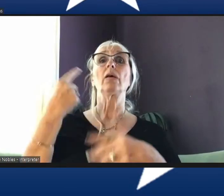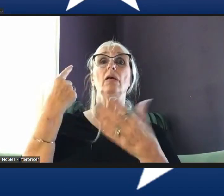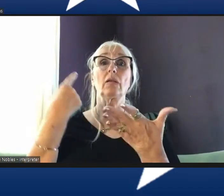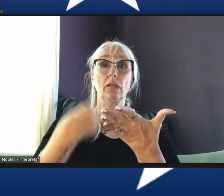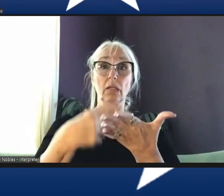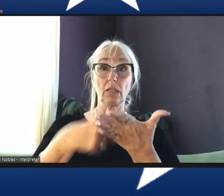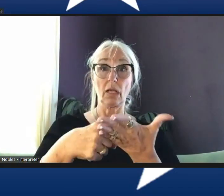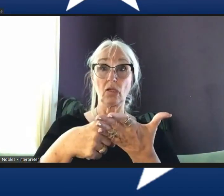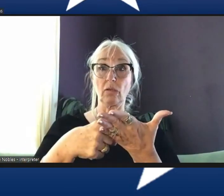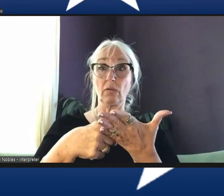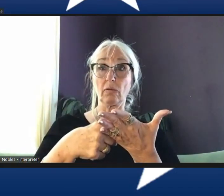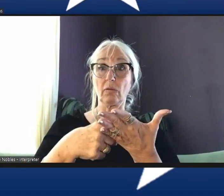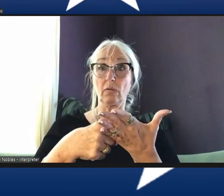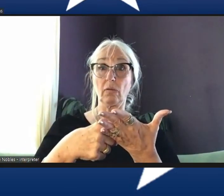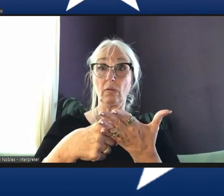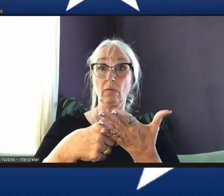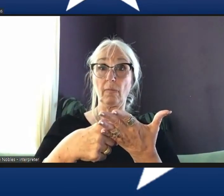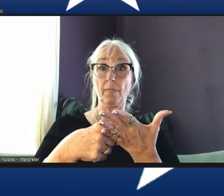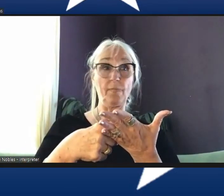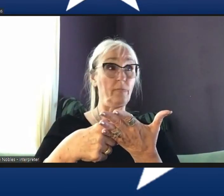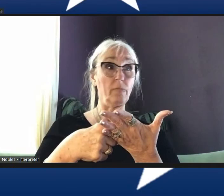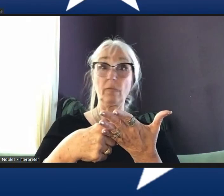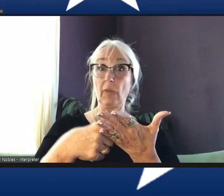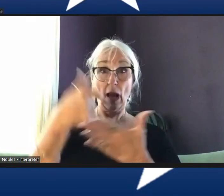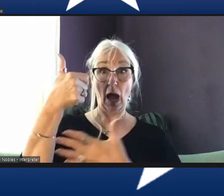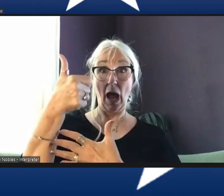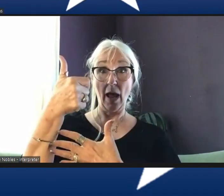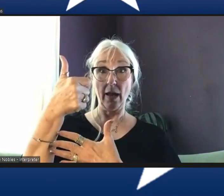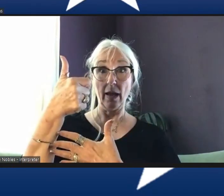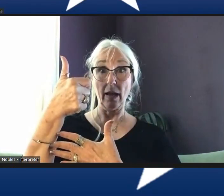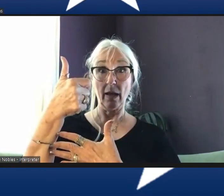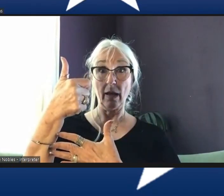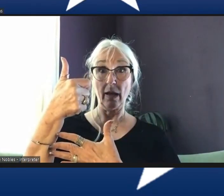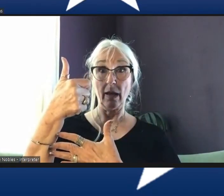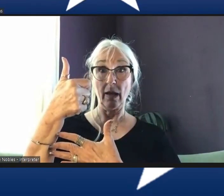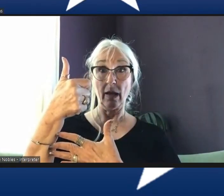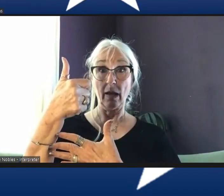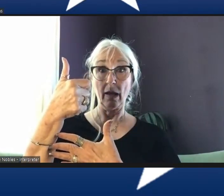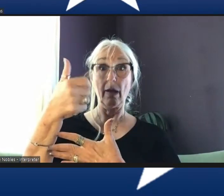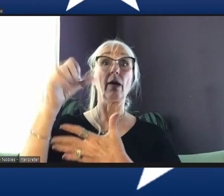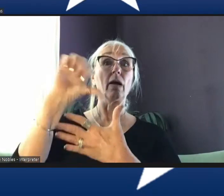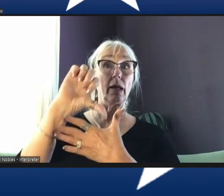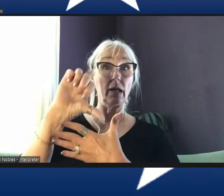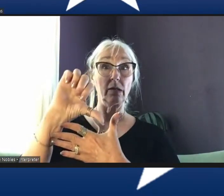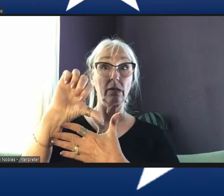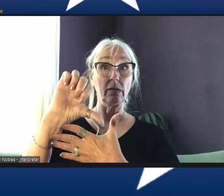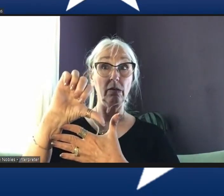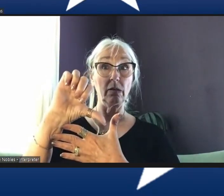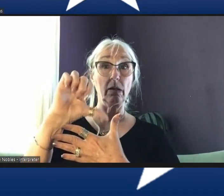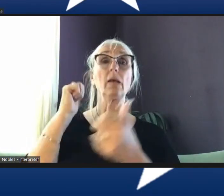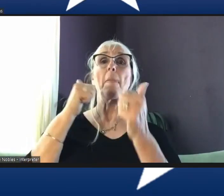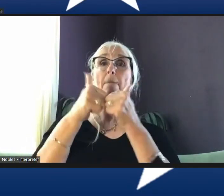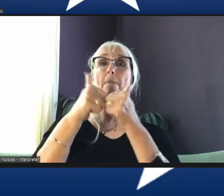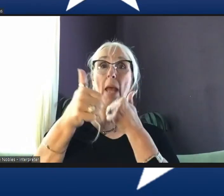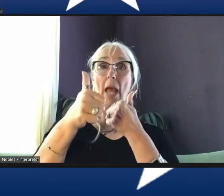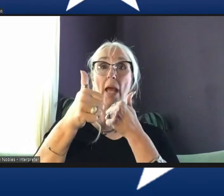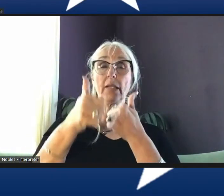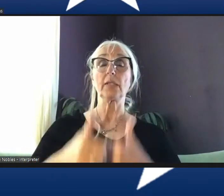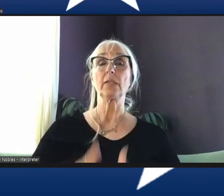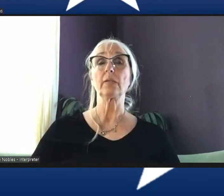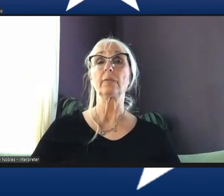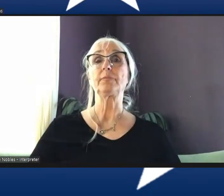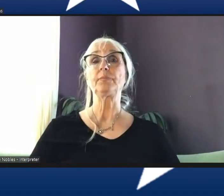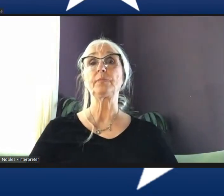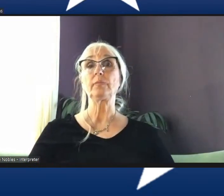discussion? No other discussion. All in favor say aye. Aye. Aye. Oppose? Pass.